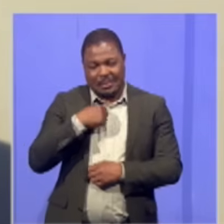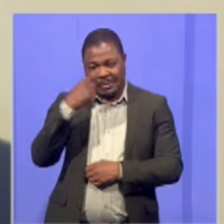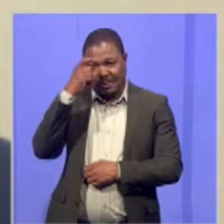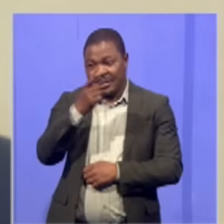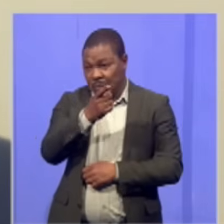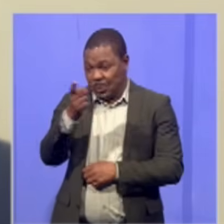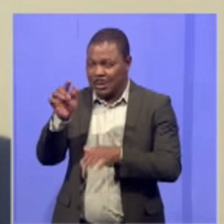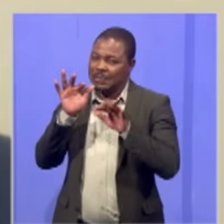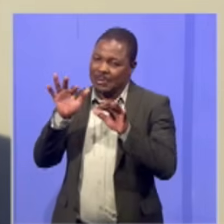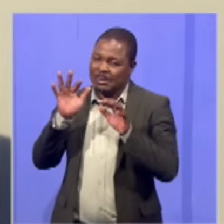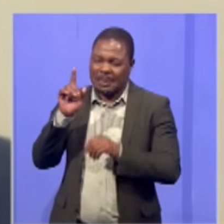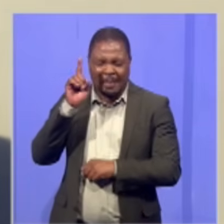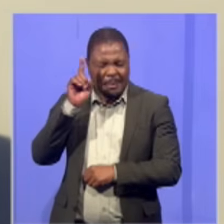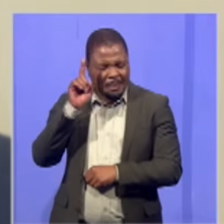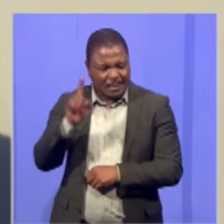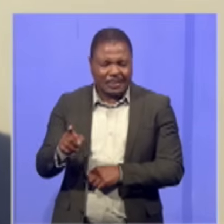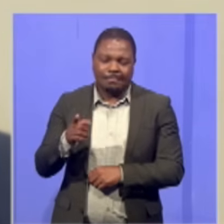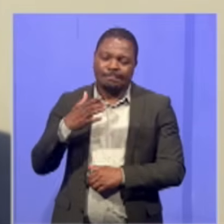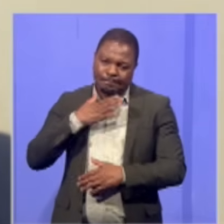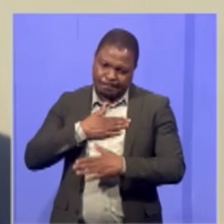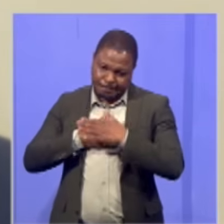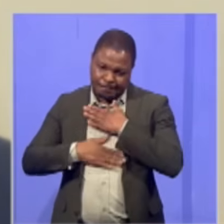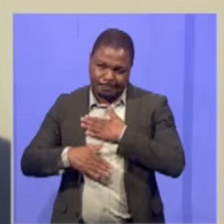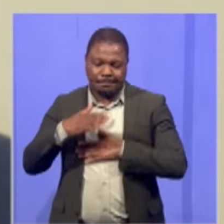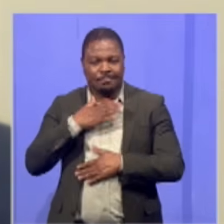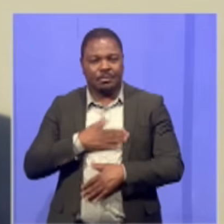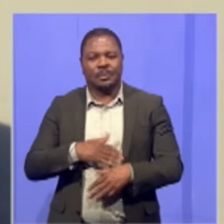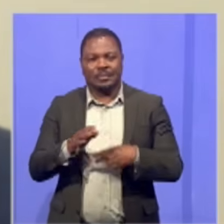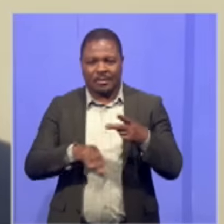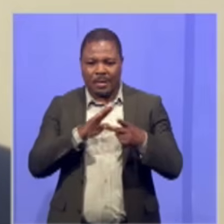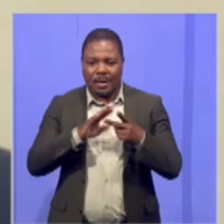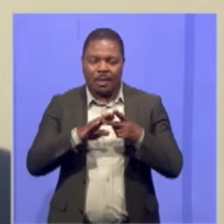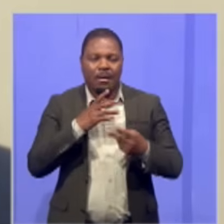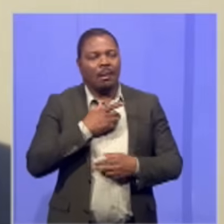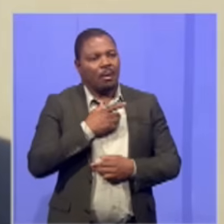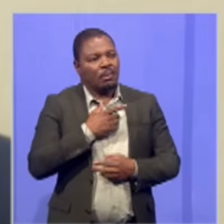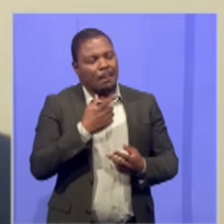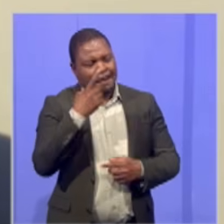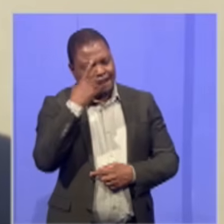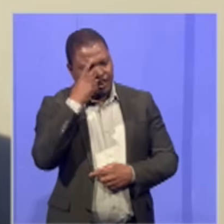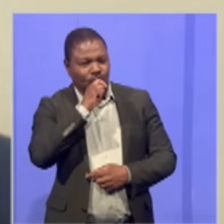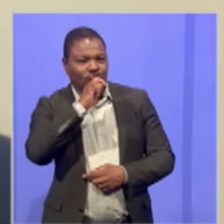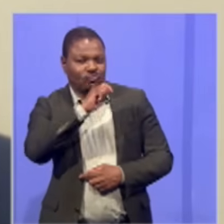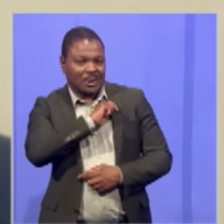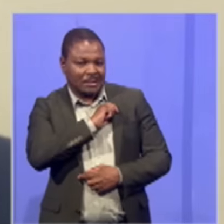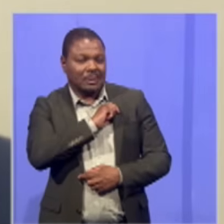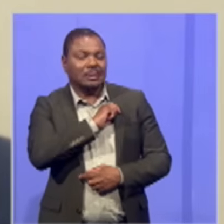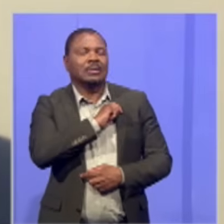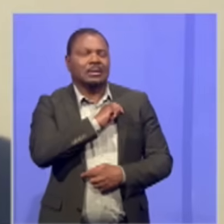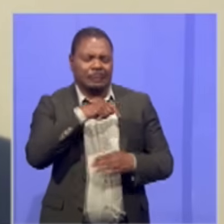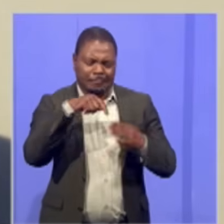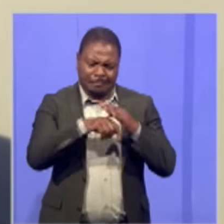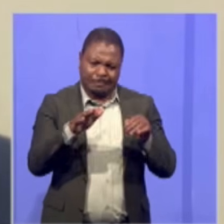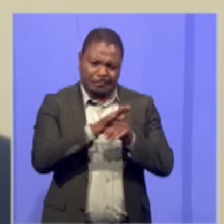ba tlamehile hore ba be le mamello ba be le tshepo e